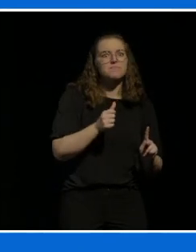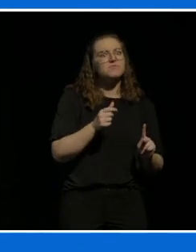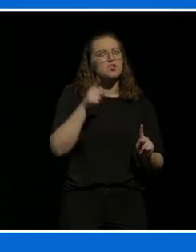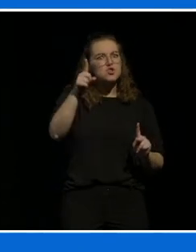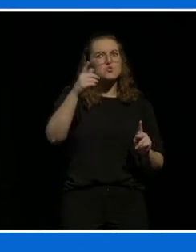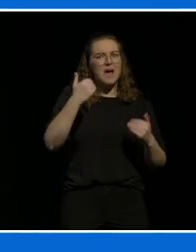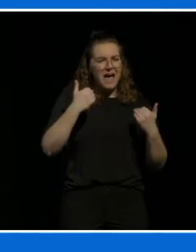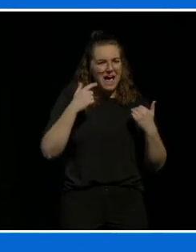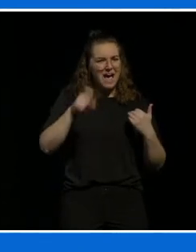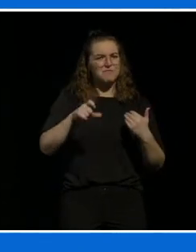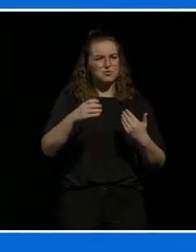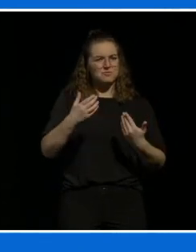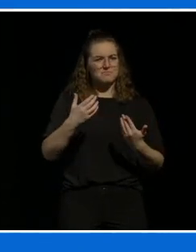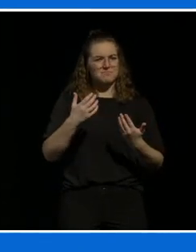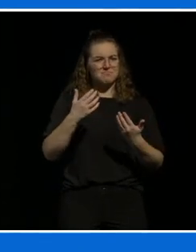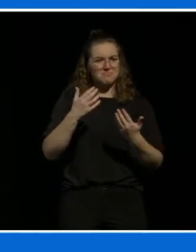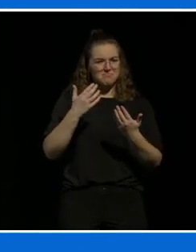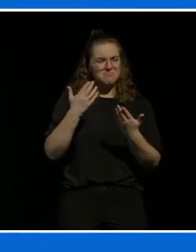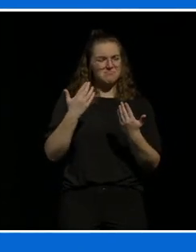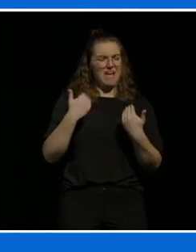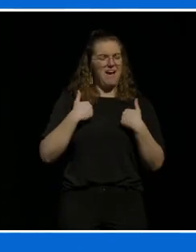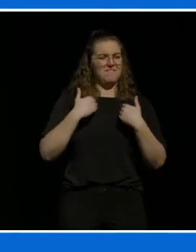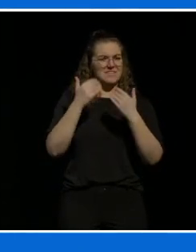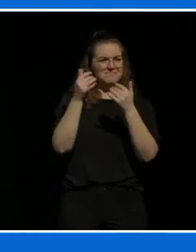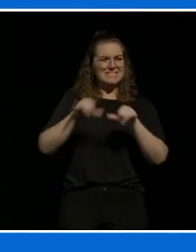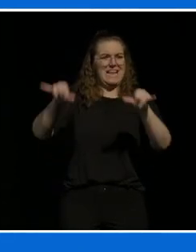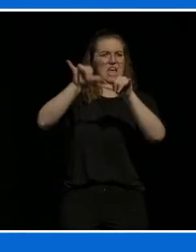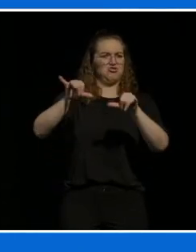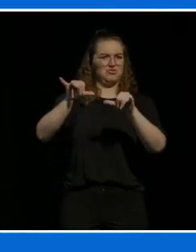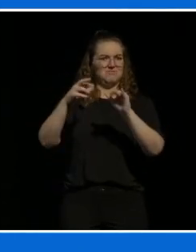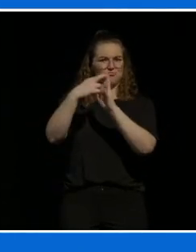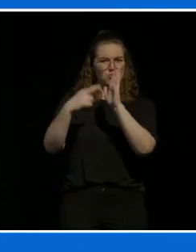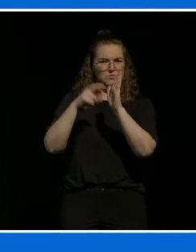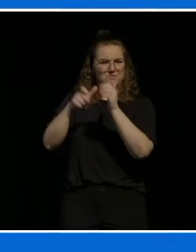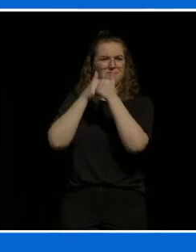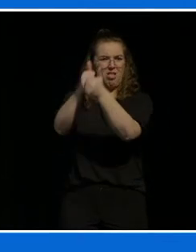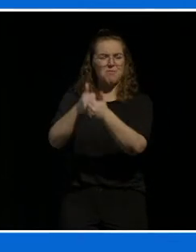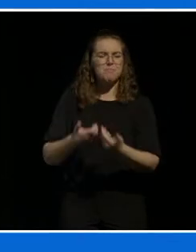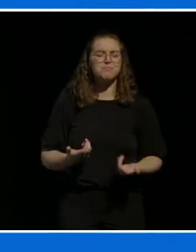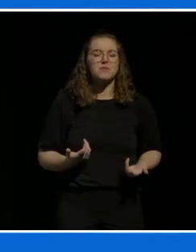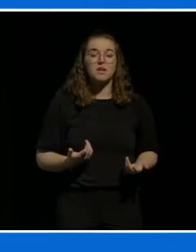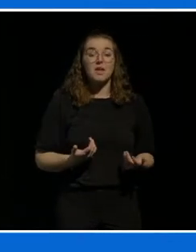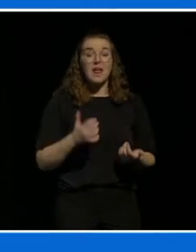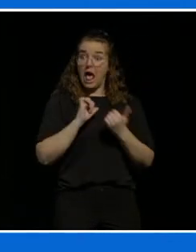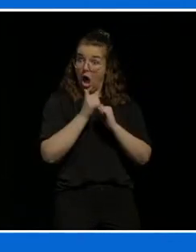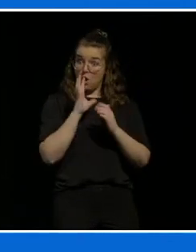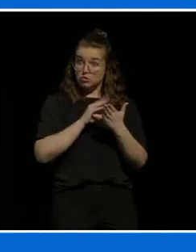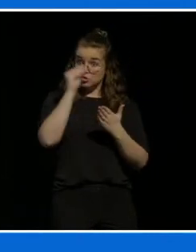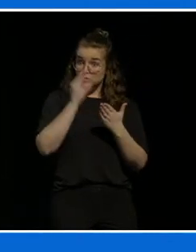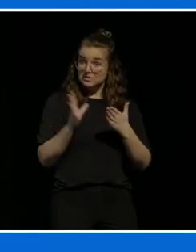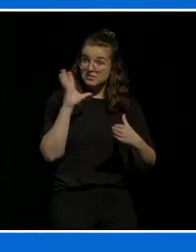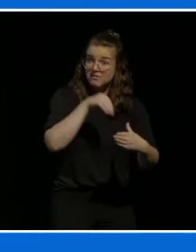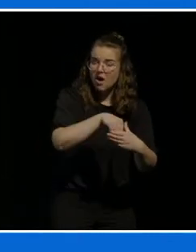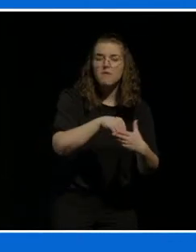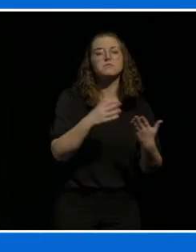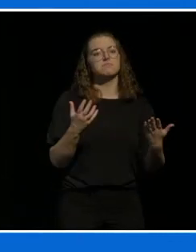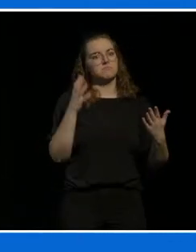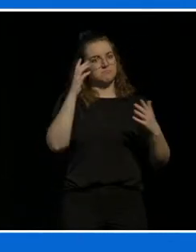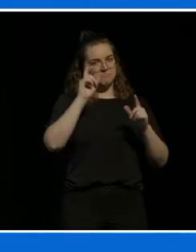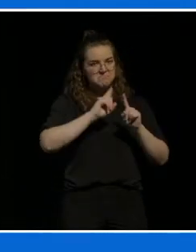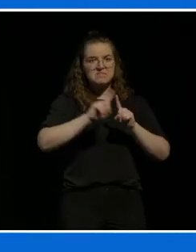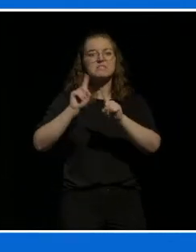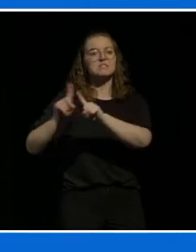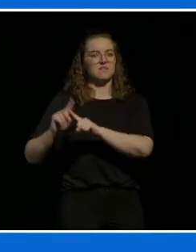and not having it be unregulated anymore. For how students can get involved in that, there's a lot of different ways. I think from